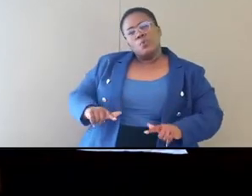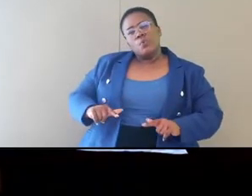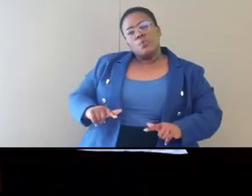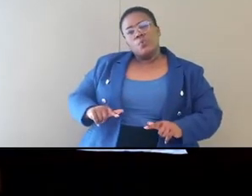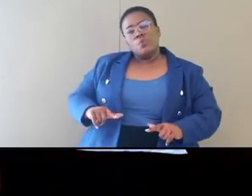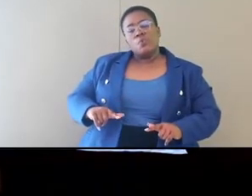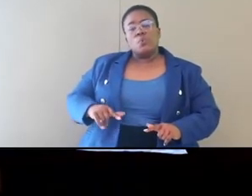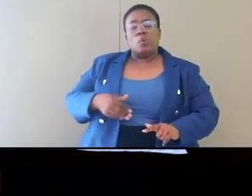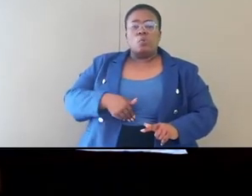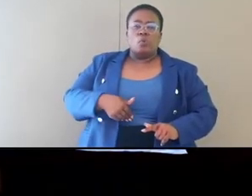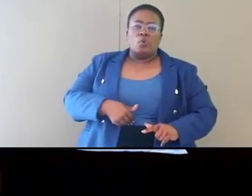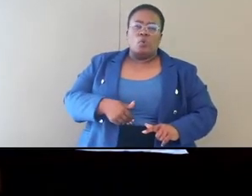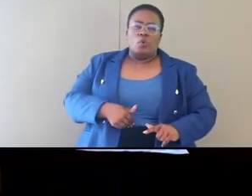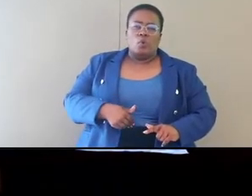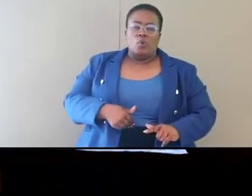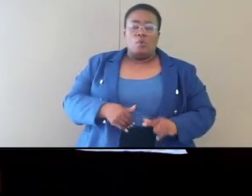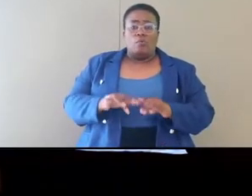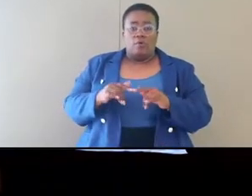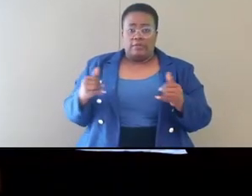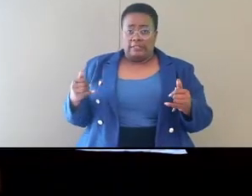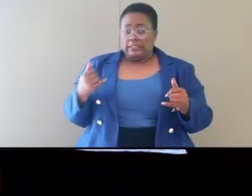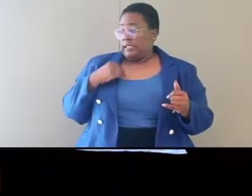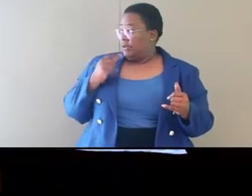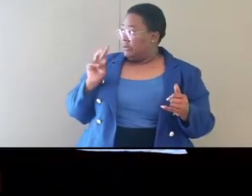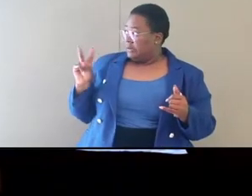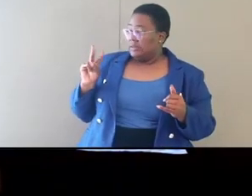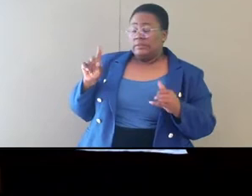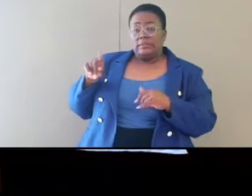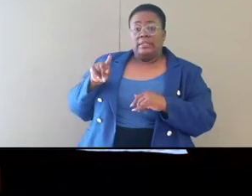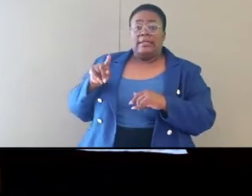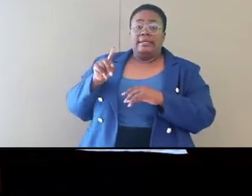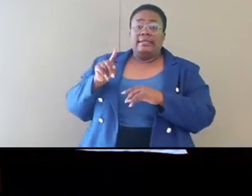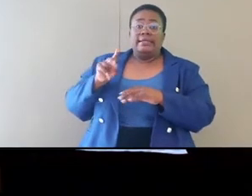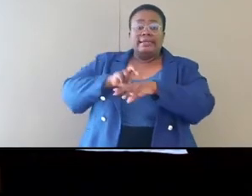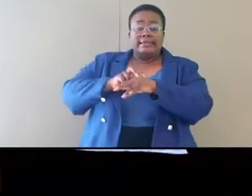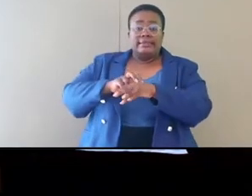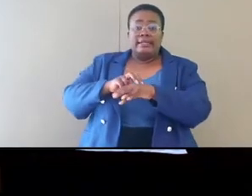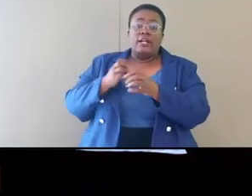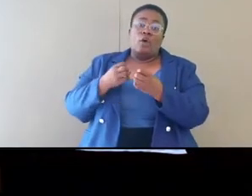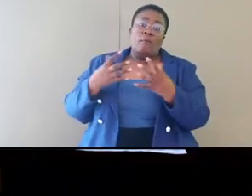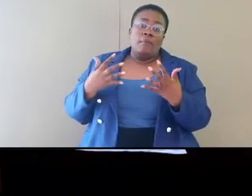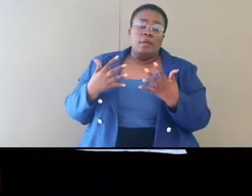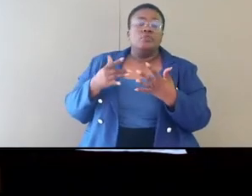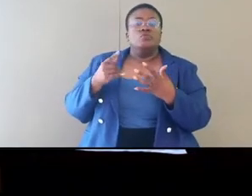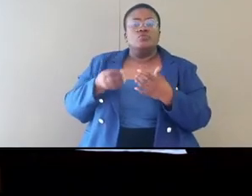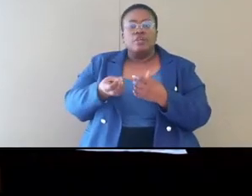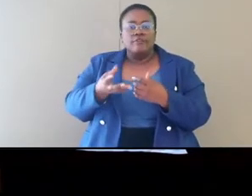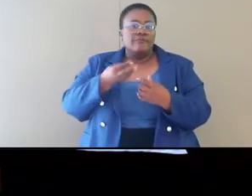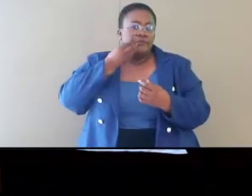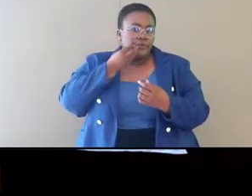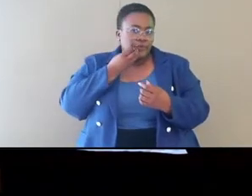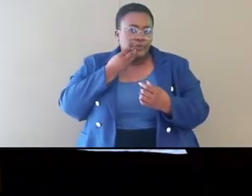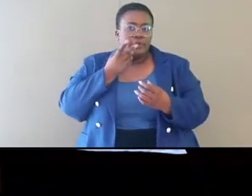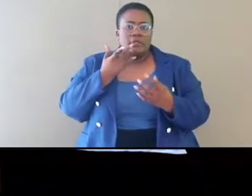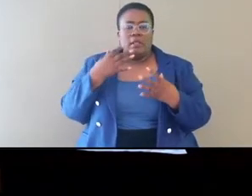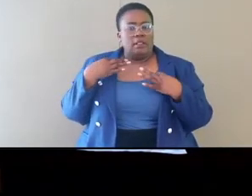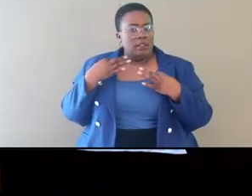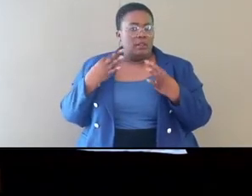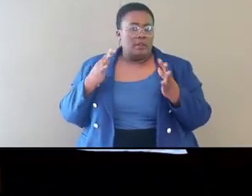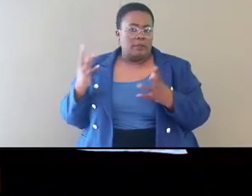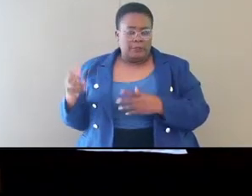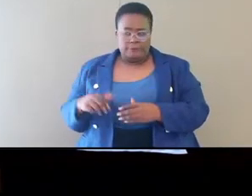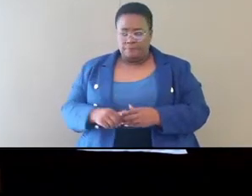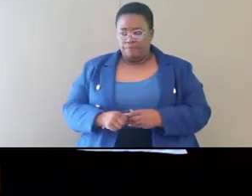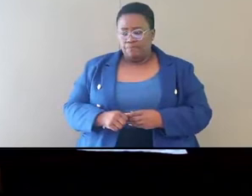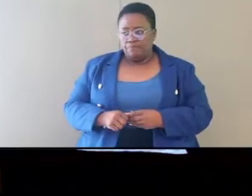That's the minimum that those caregivers would need just to give that child basic food. No clothes, but the food. The child